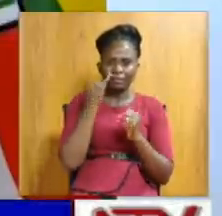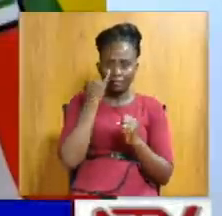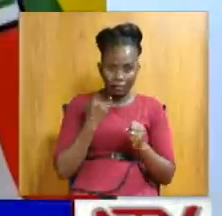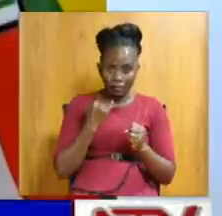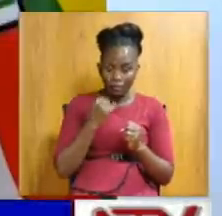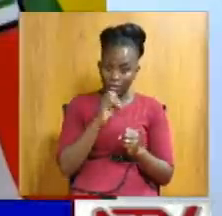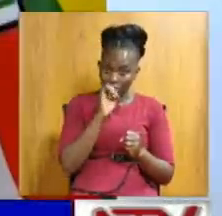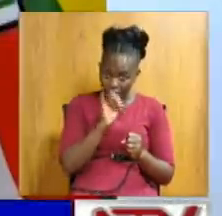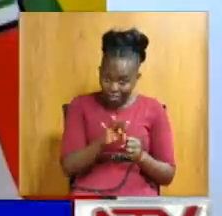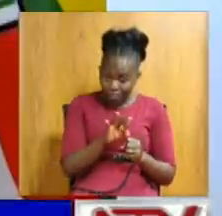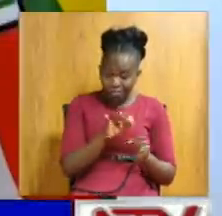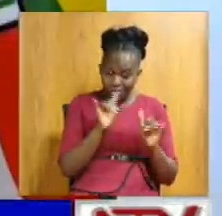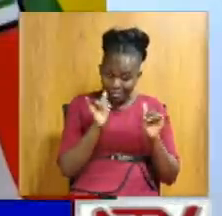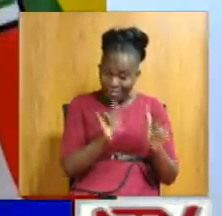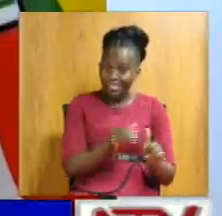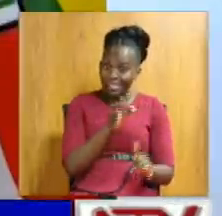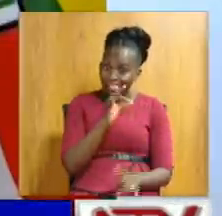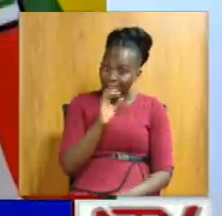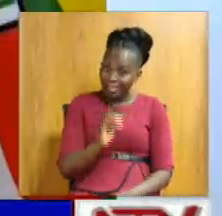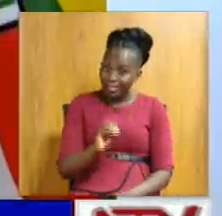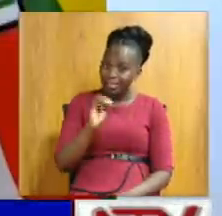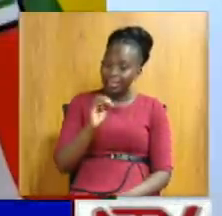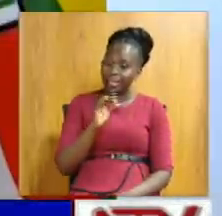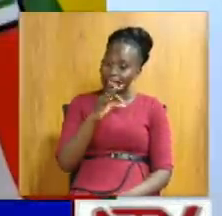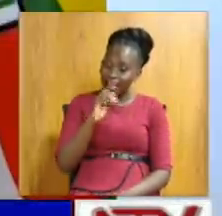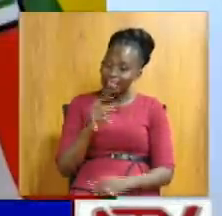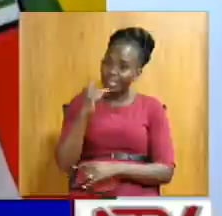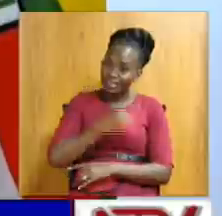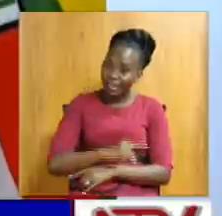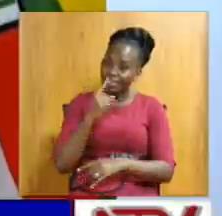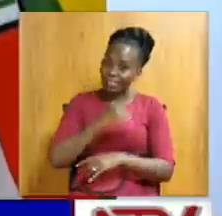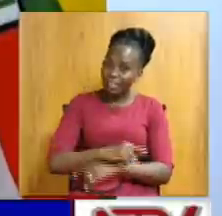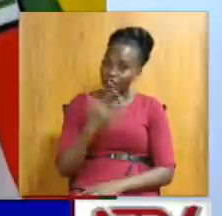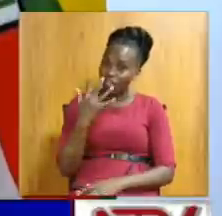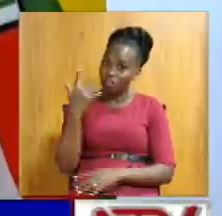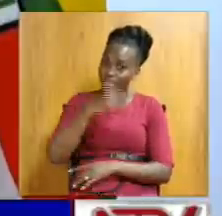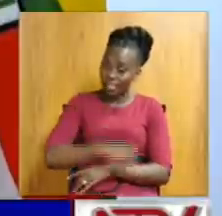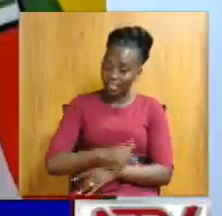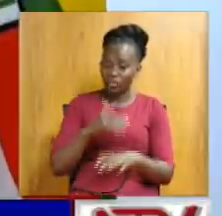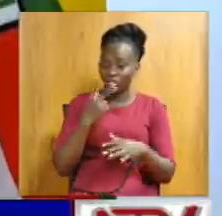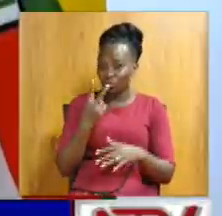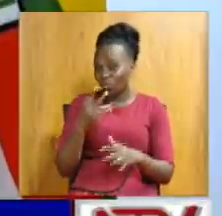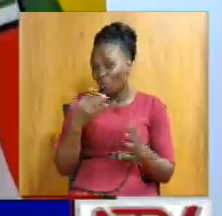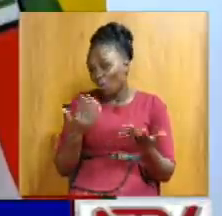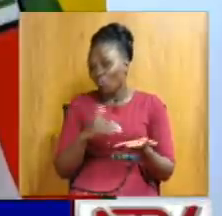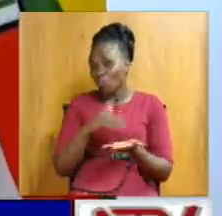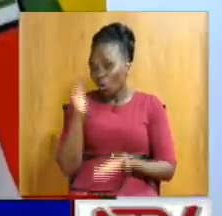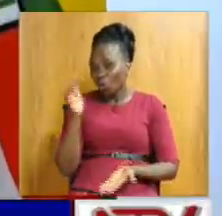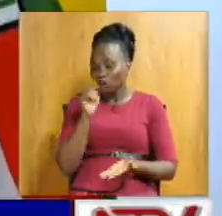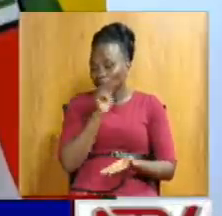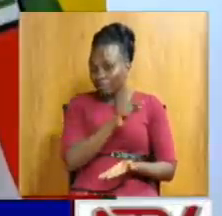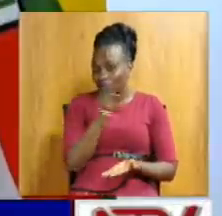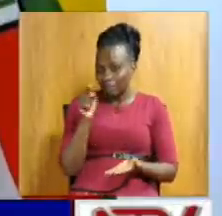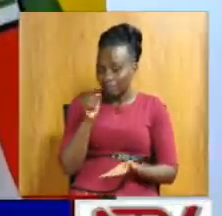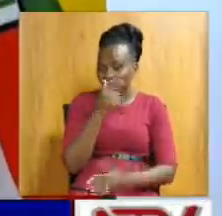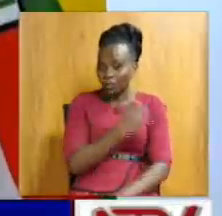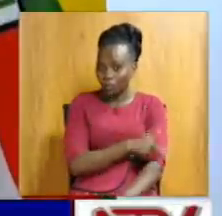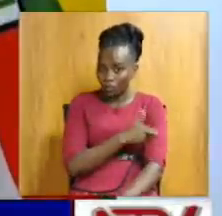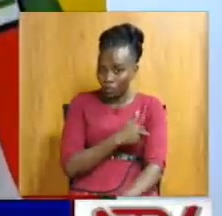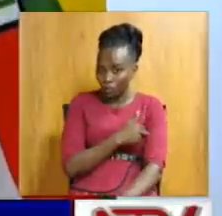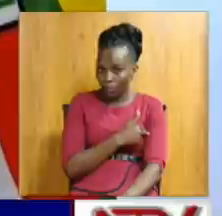is sustained at 30 per day for 5 days in two or more COVID treatment units.